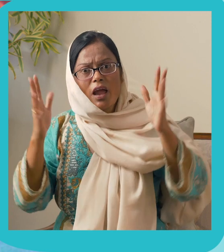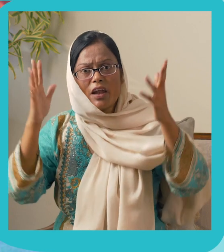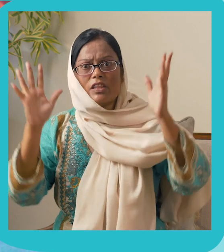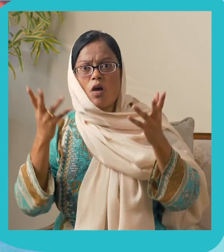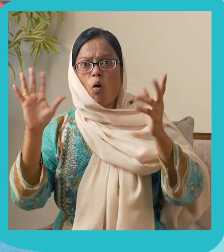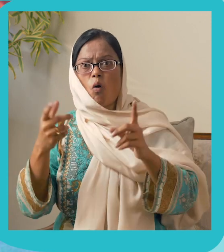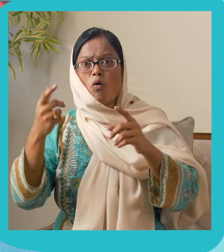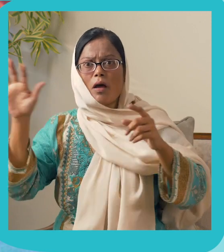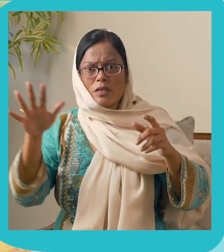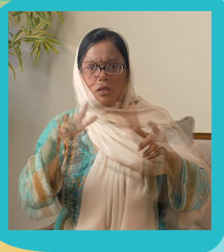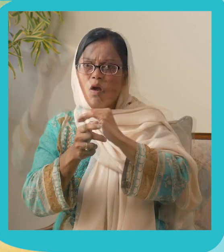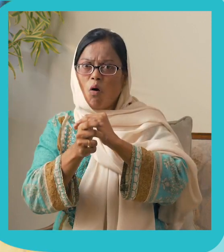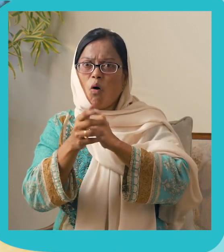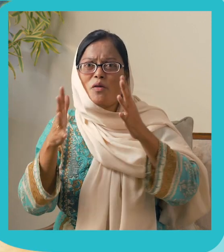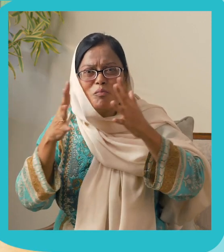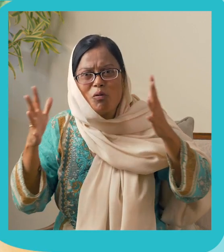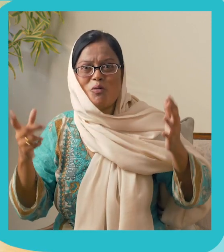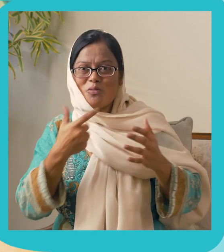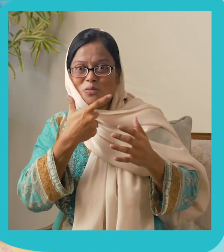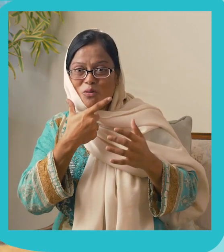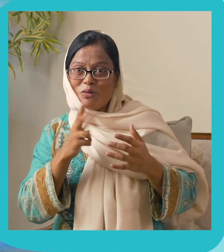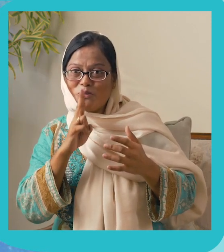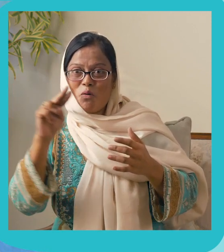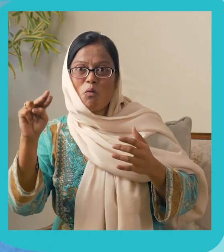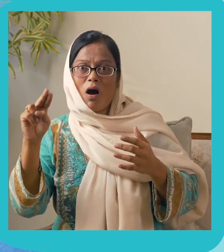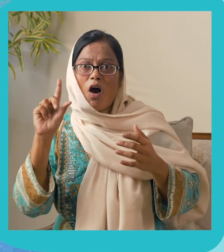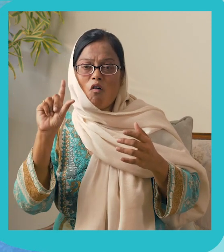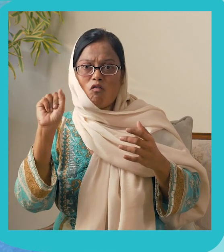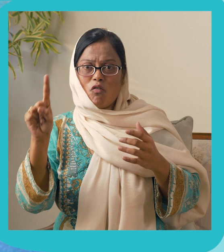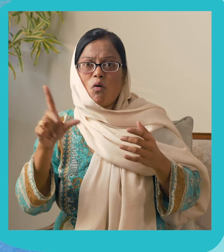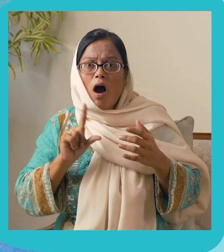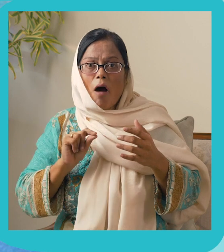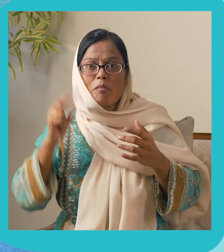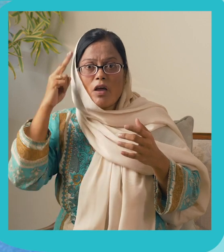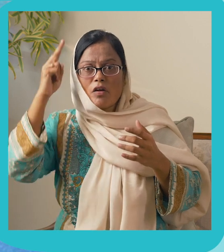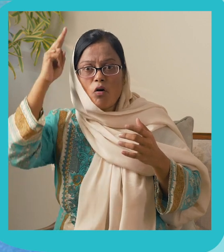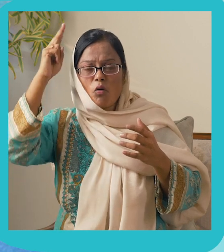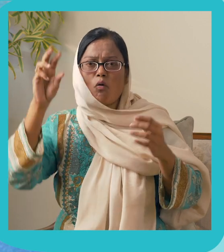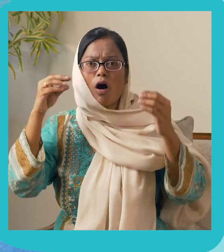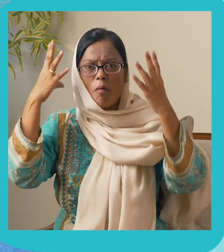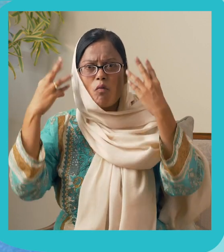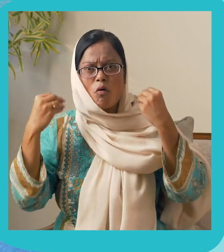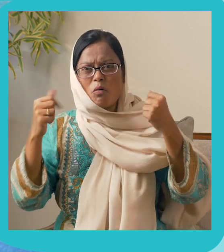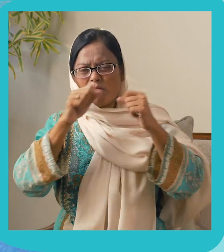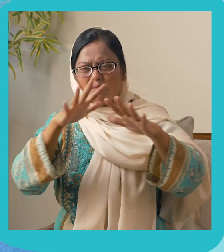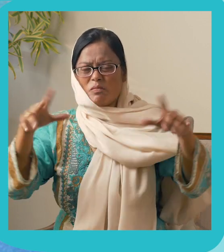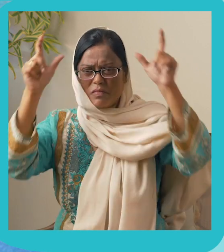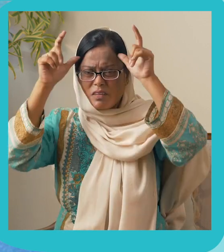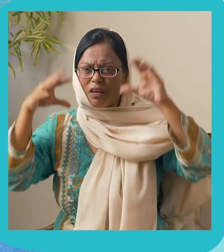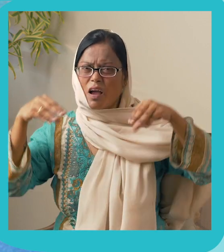in the sunlight. Seeing his friends made Olive happier, and he forgot all about his bad